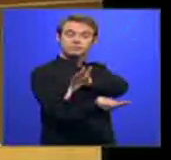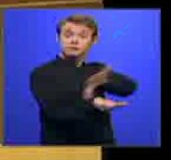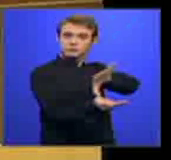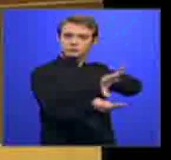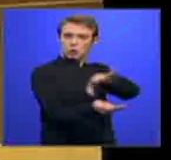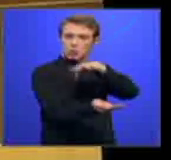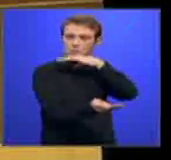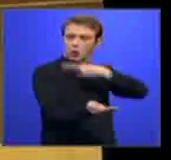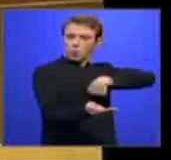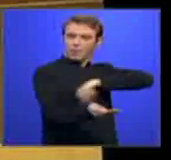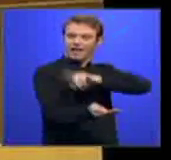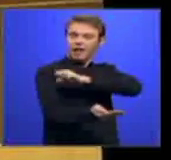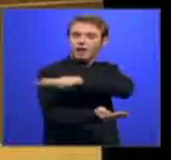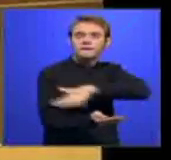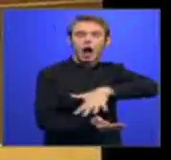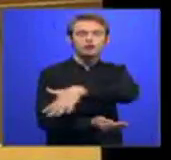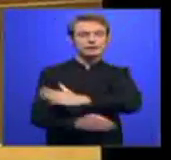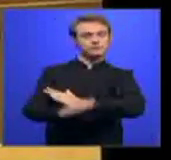rand